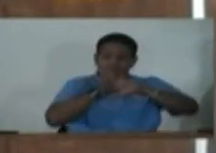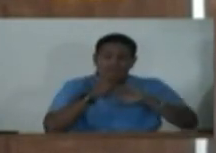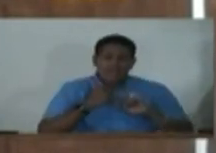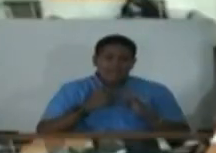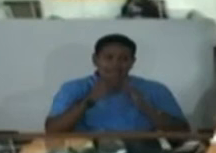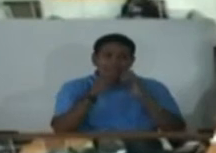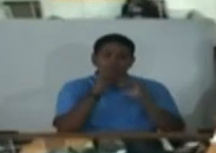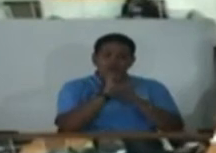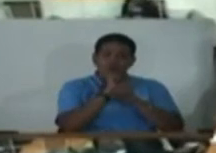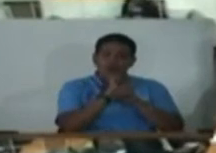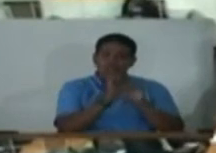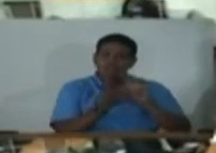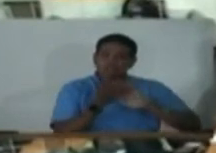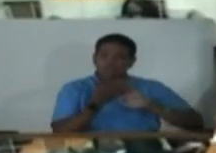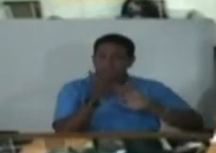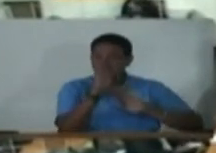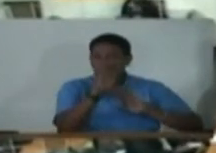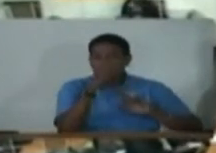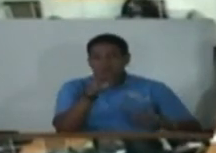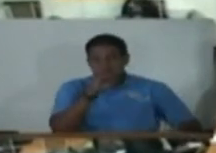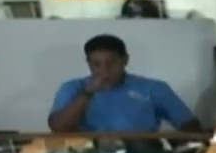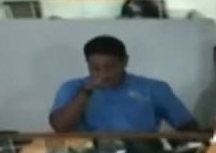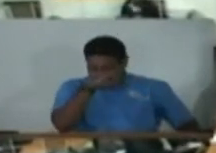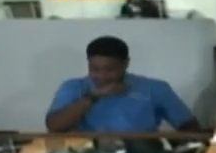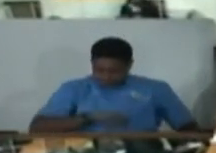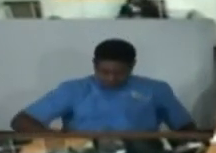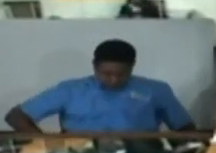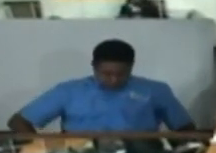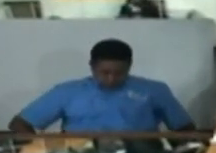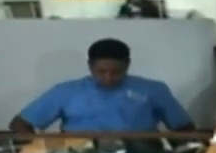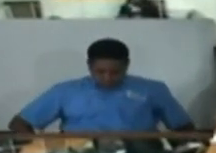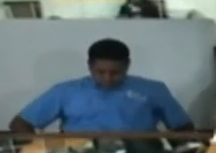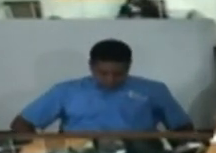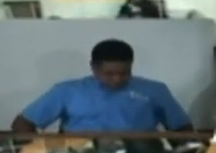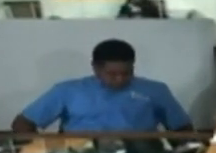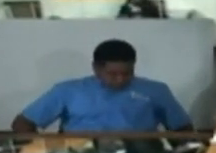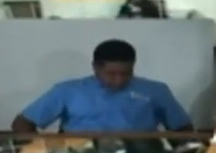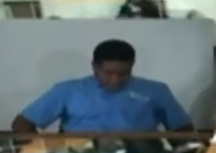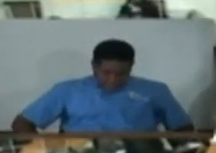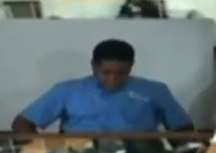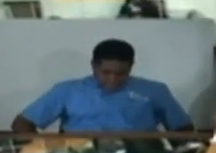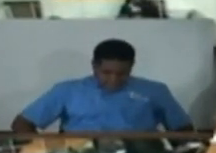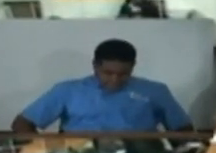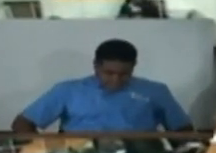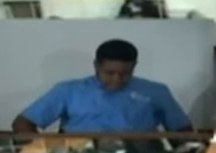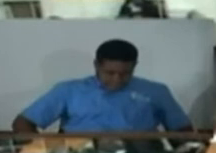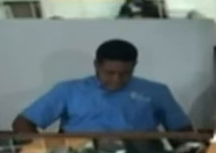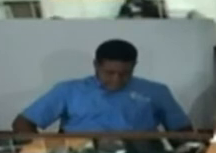works. But, Madam Speaker,